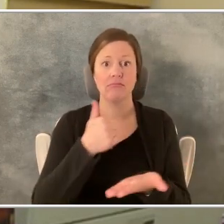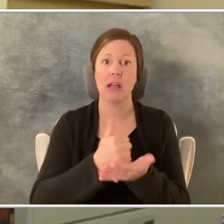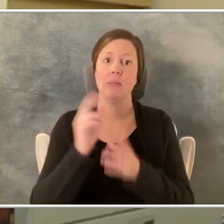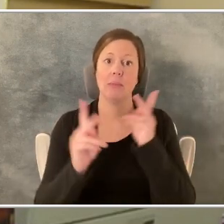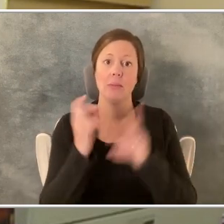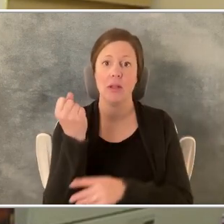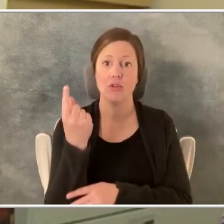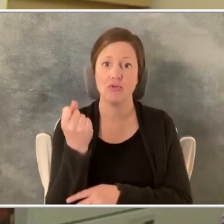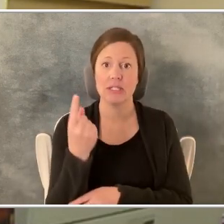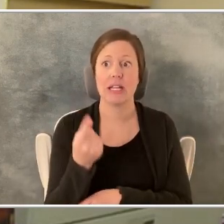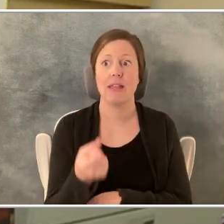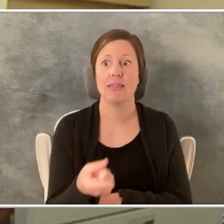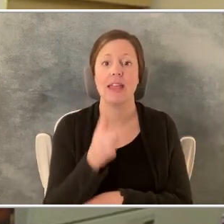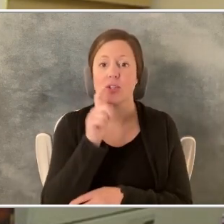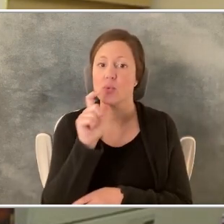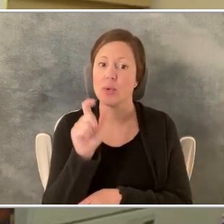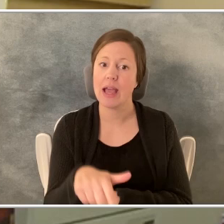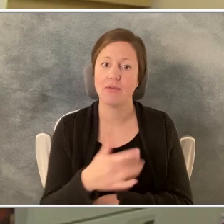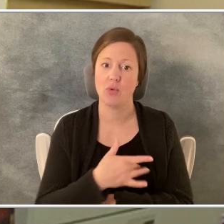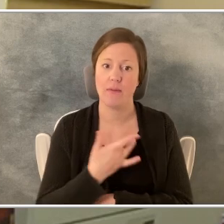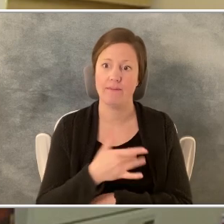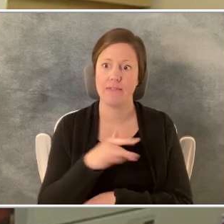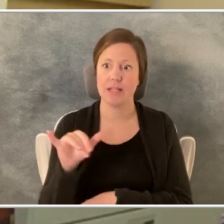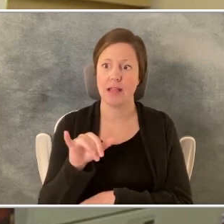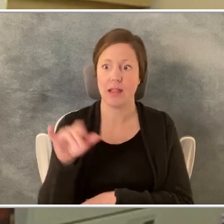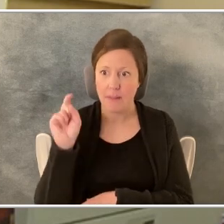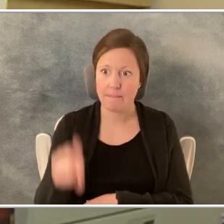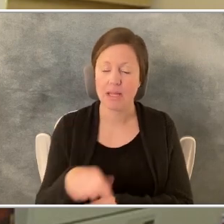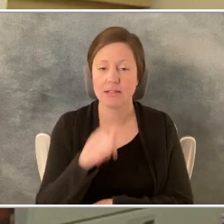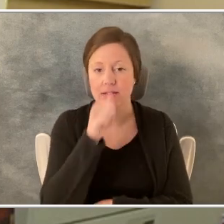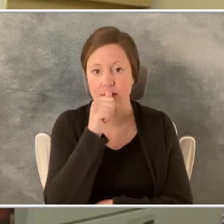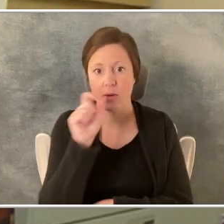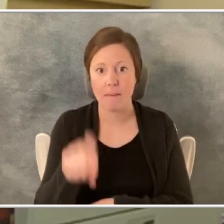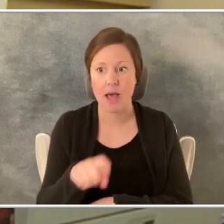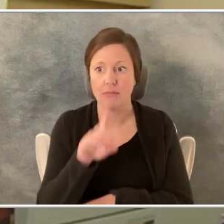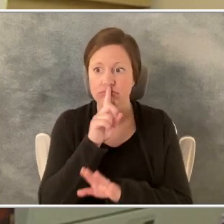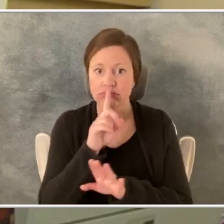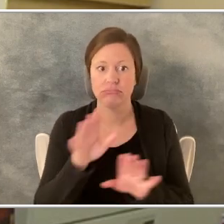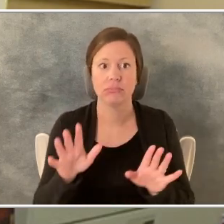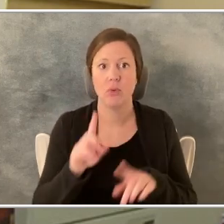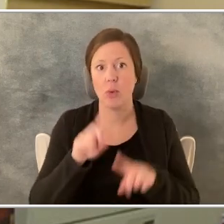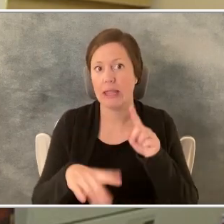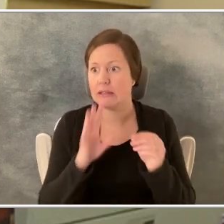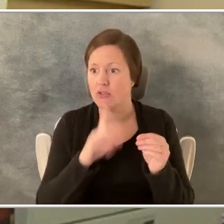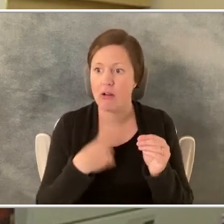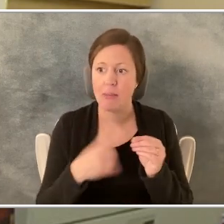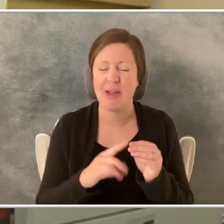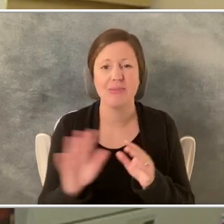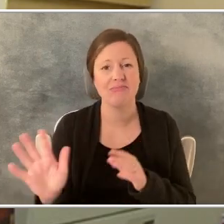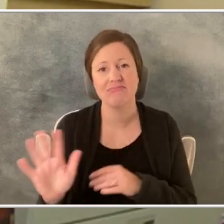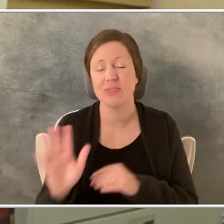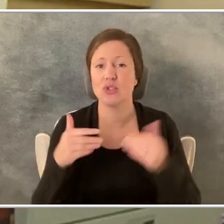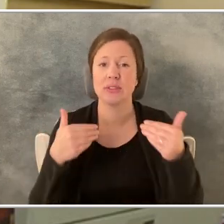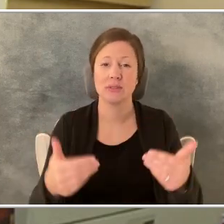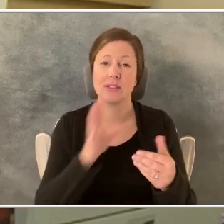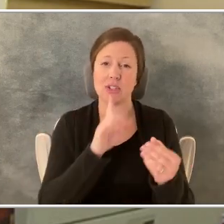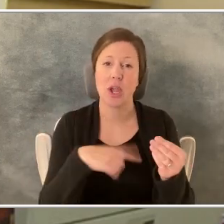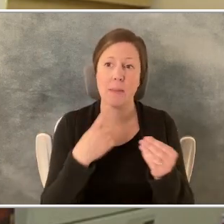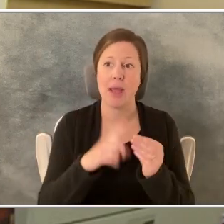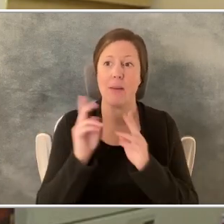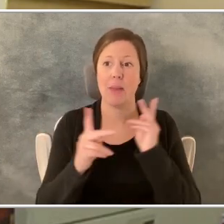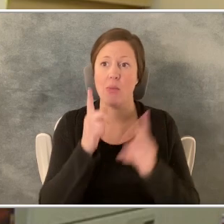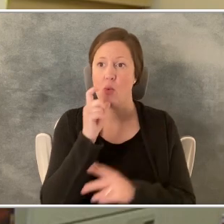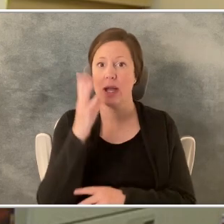don't have to feel like this needs to be a secret, that they can openly talk to people that are experiencing some of the